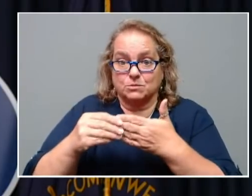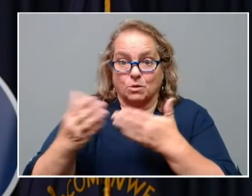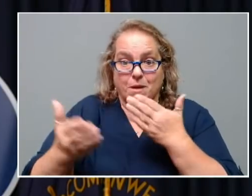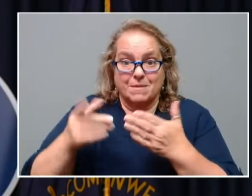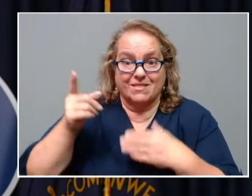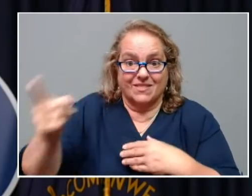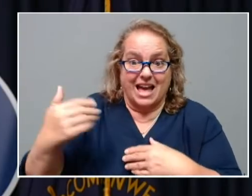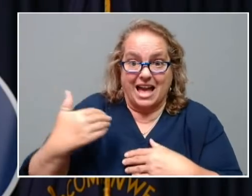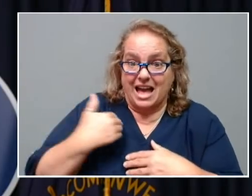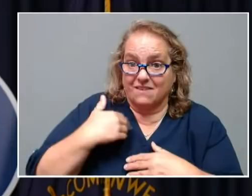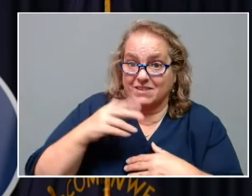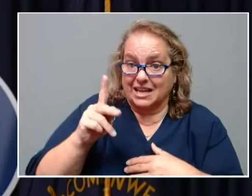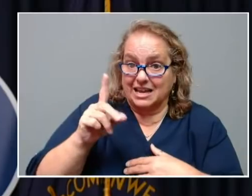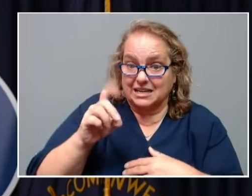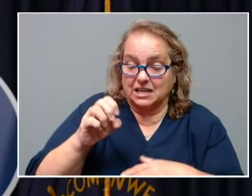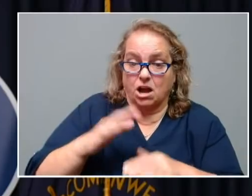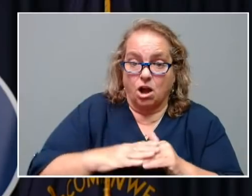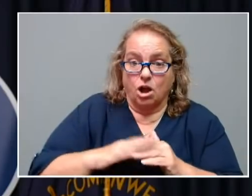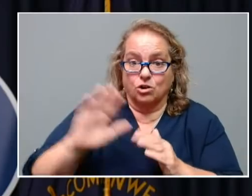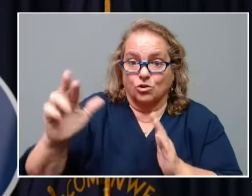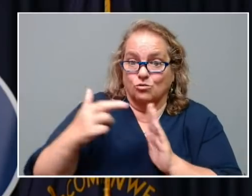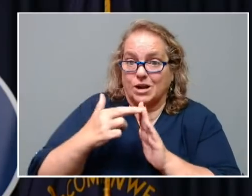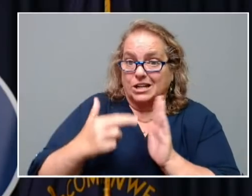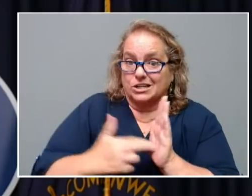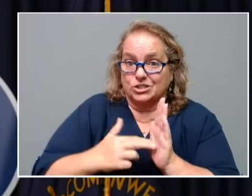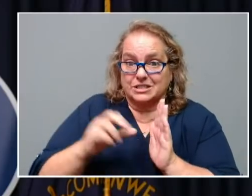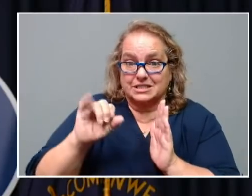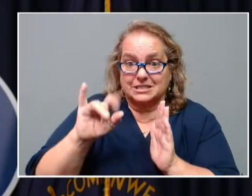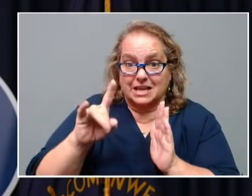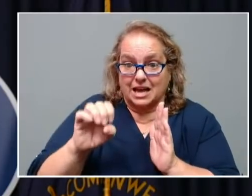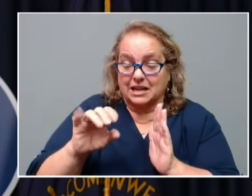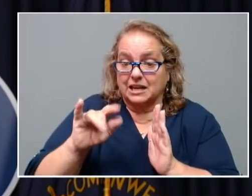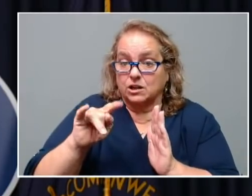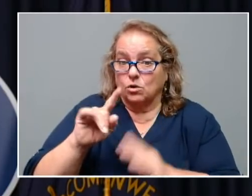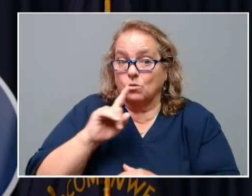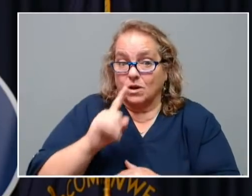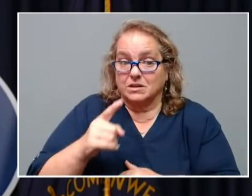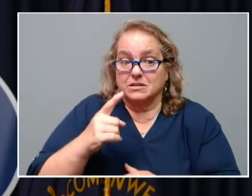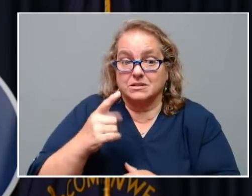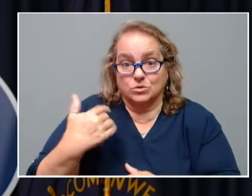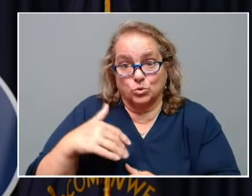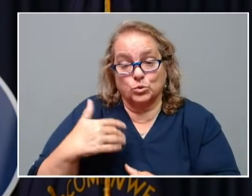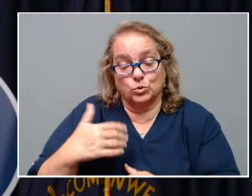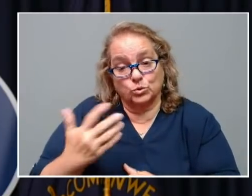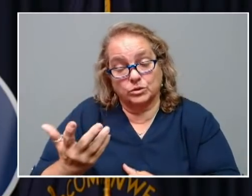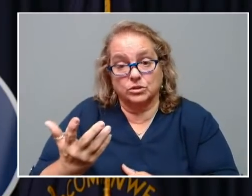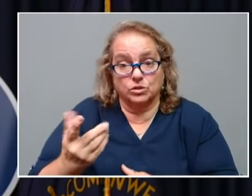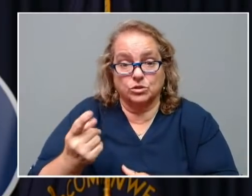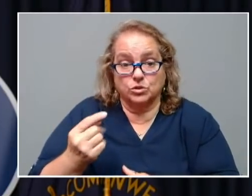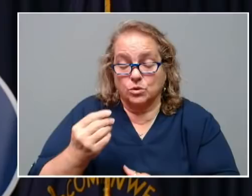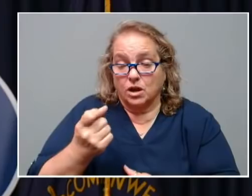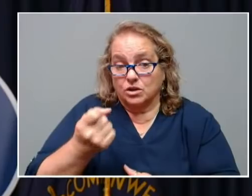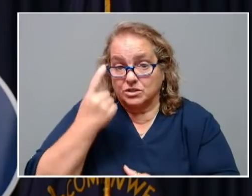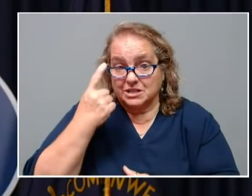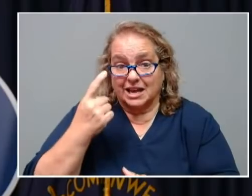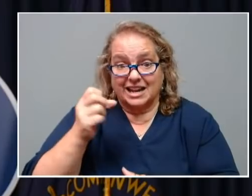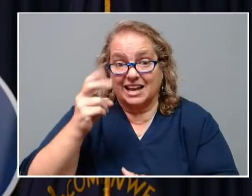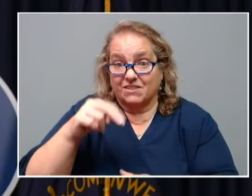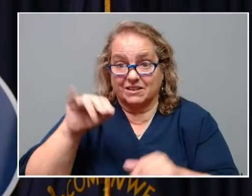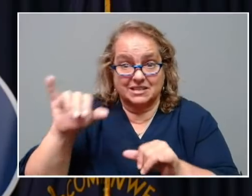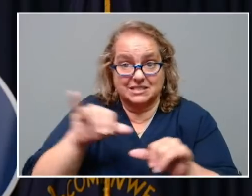the regulatory side. You know, it was certainly something to see, even in the same committee of the